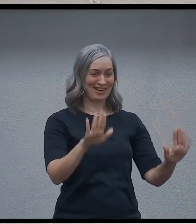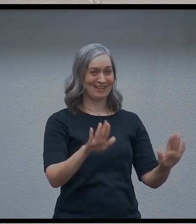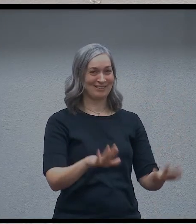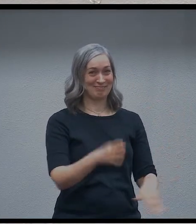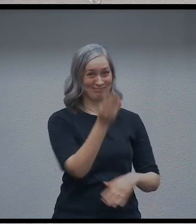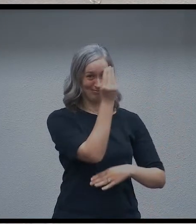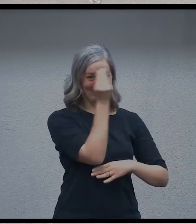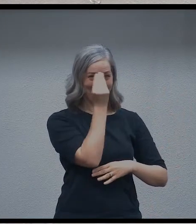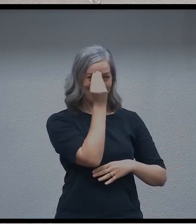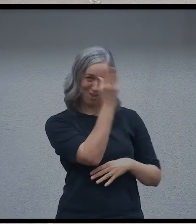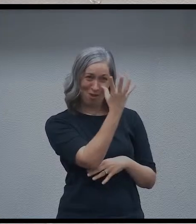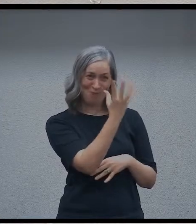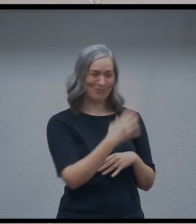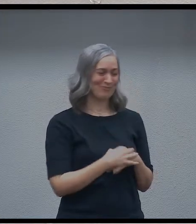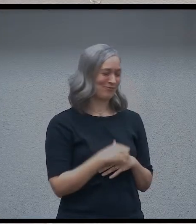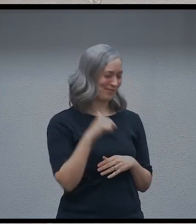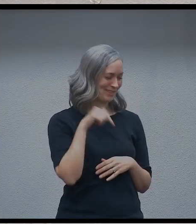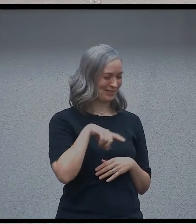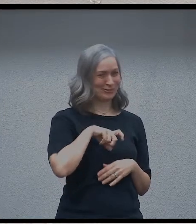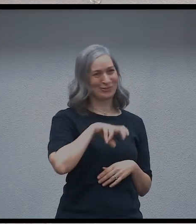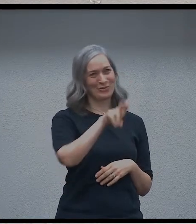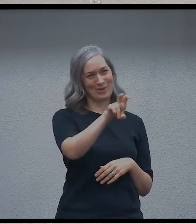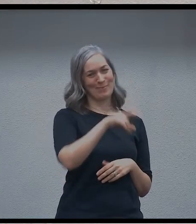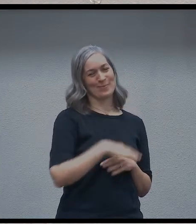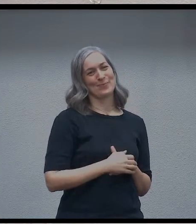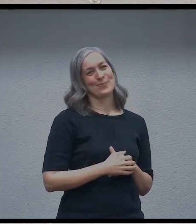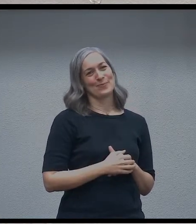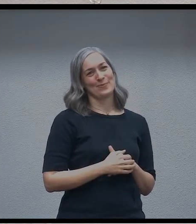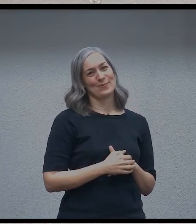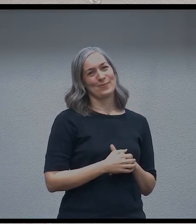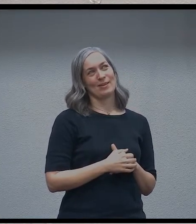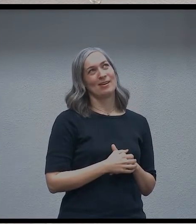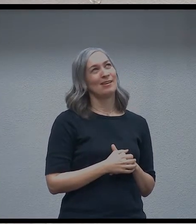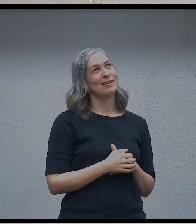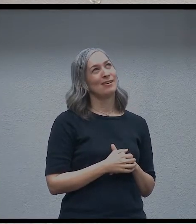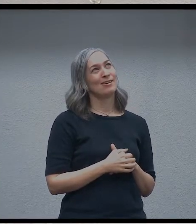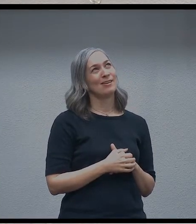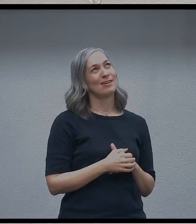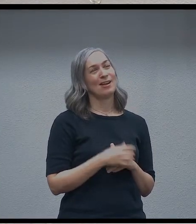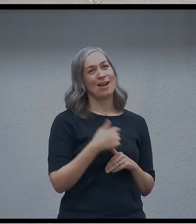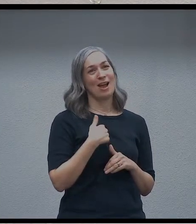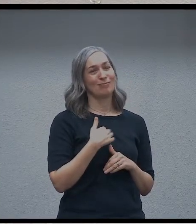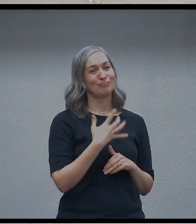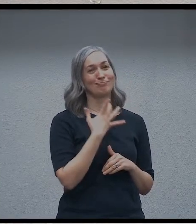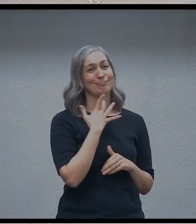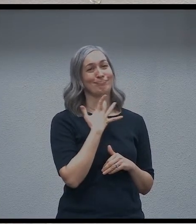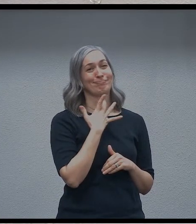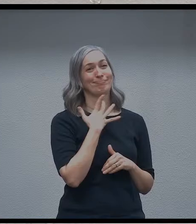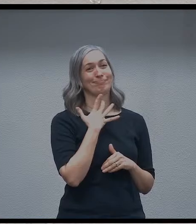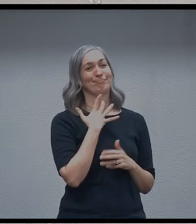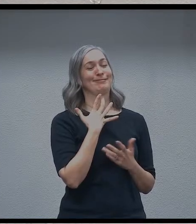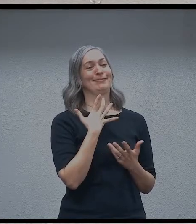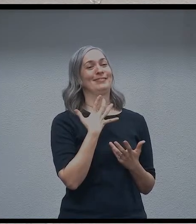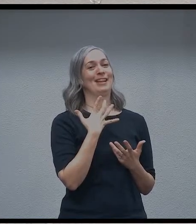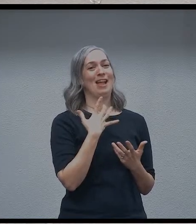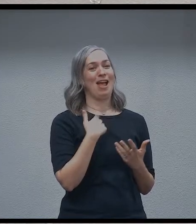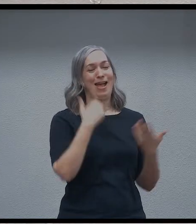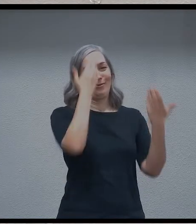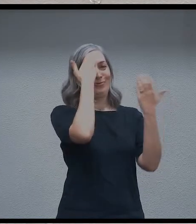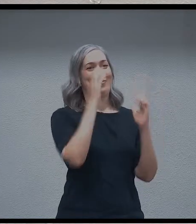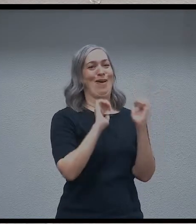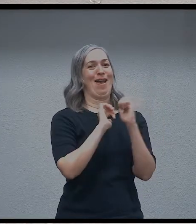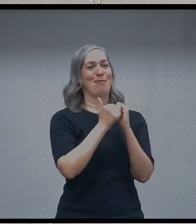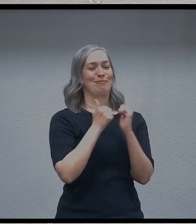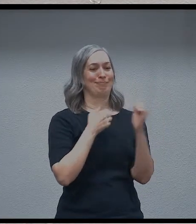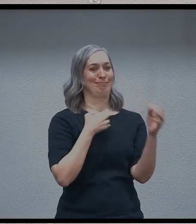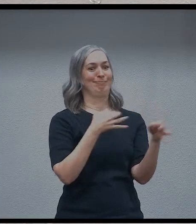you, this trip left me speechless. I don't know how I can put it